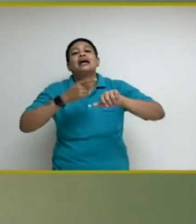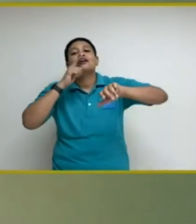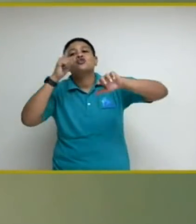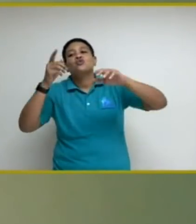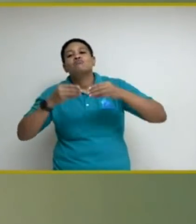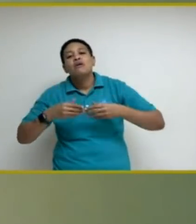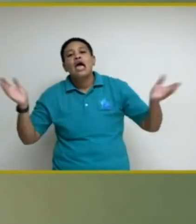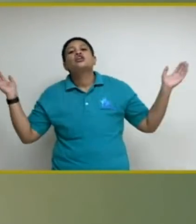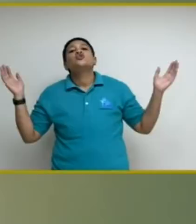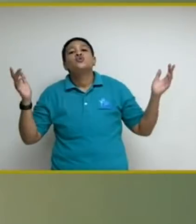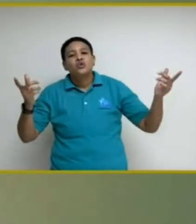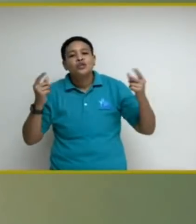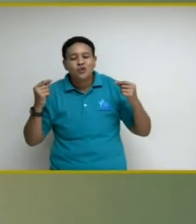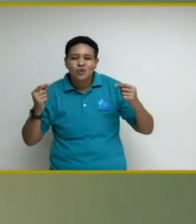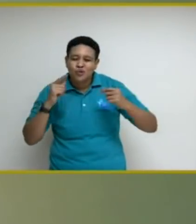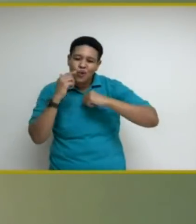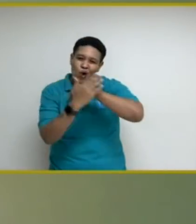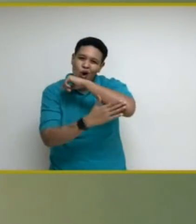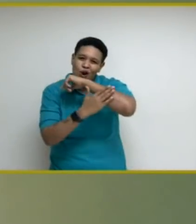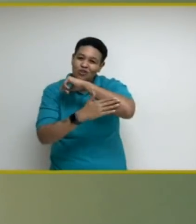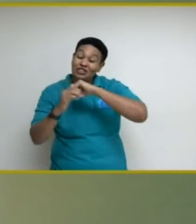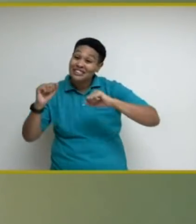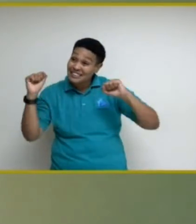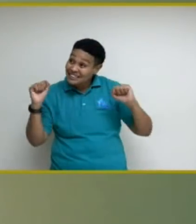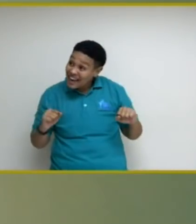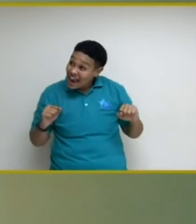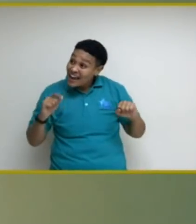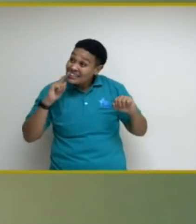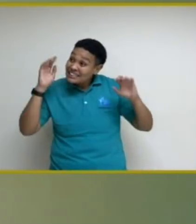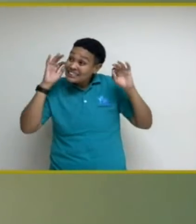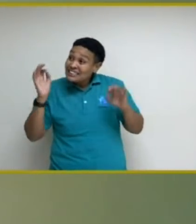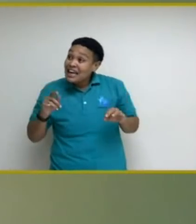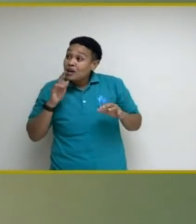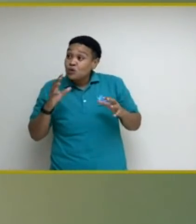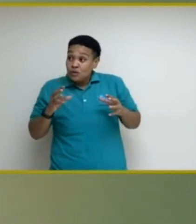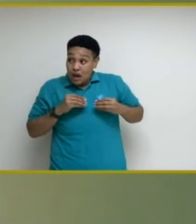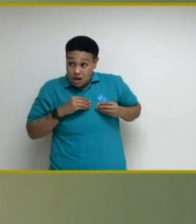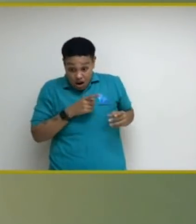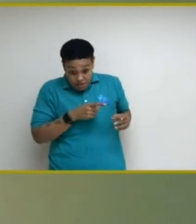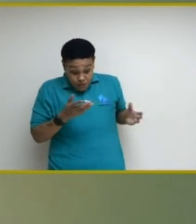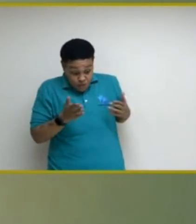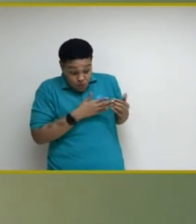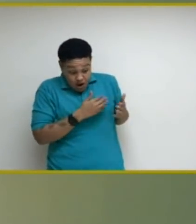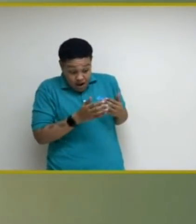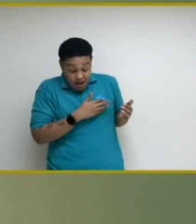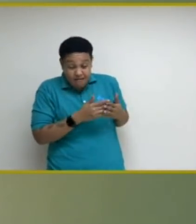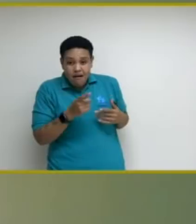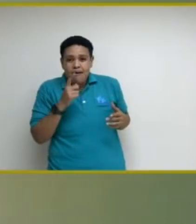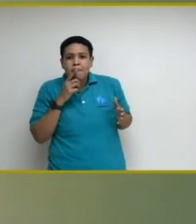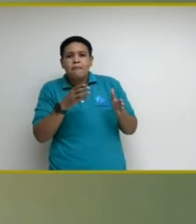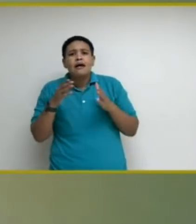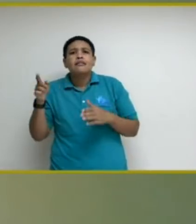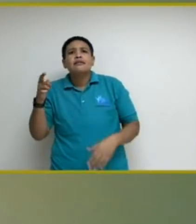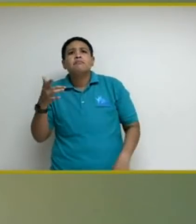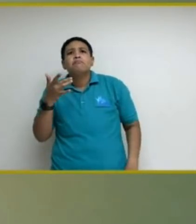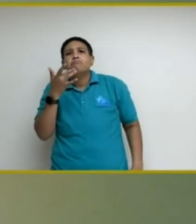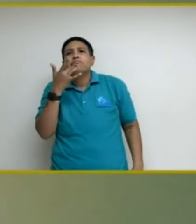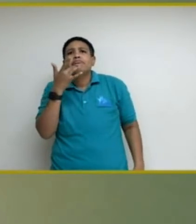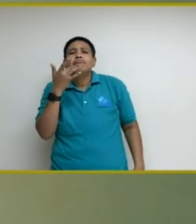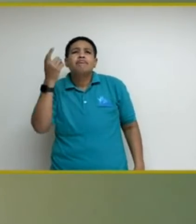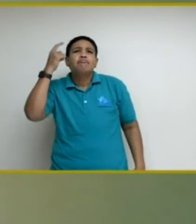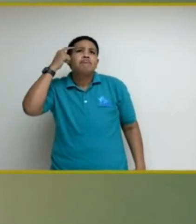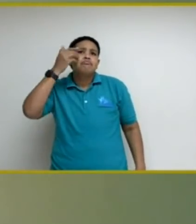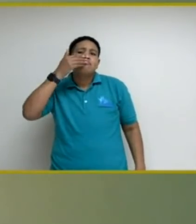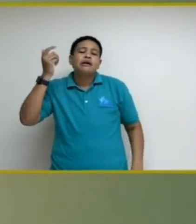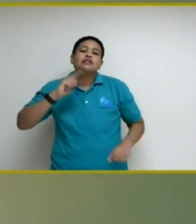execute. So, countries can decide to adopt whatever method they wish, but we do